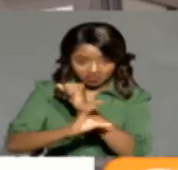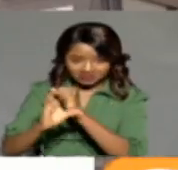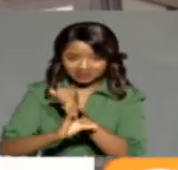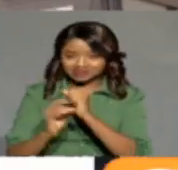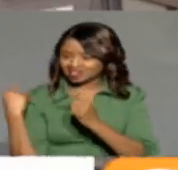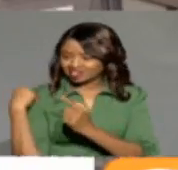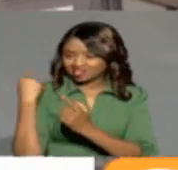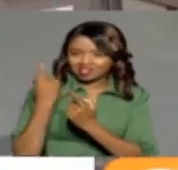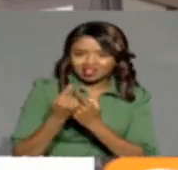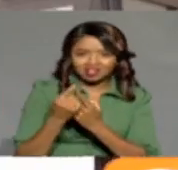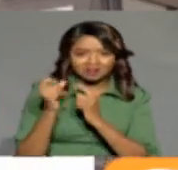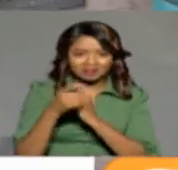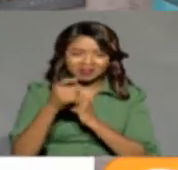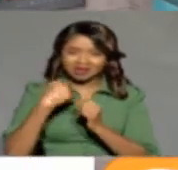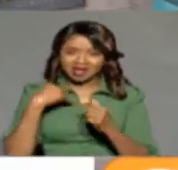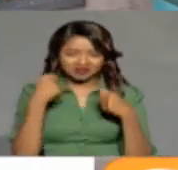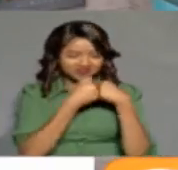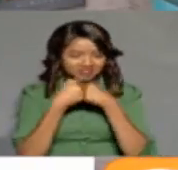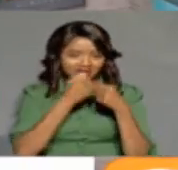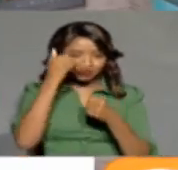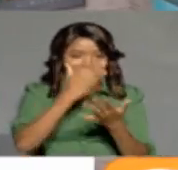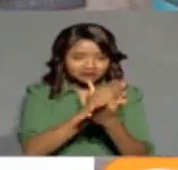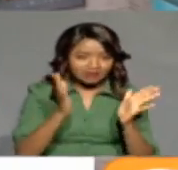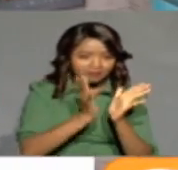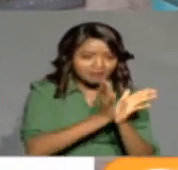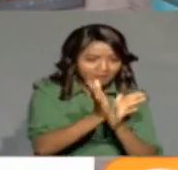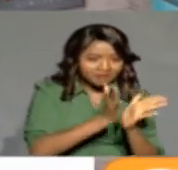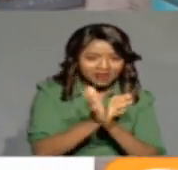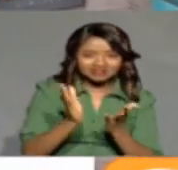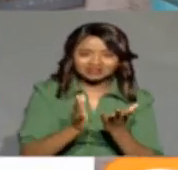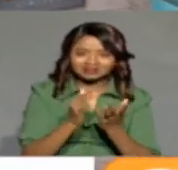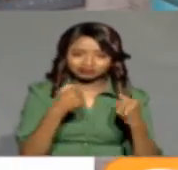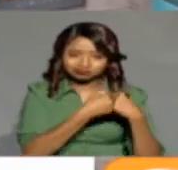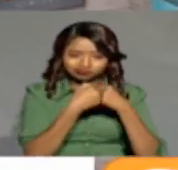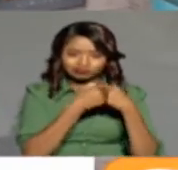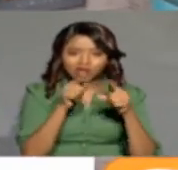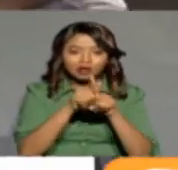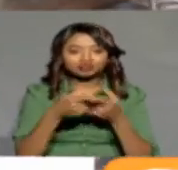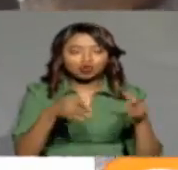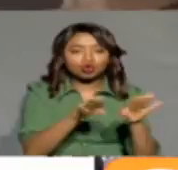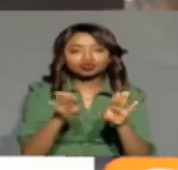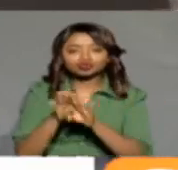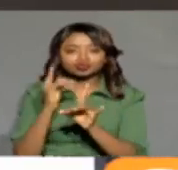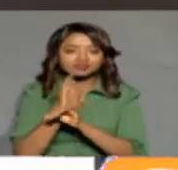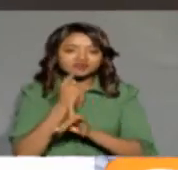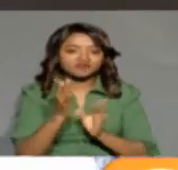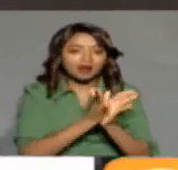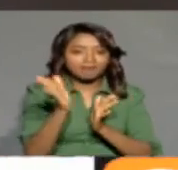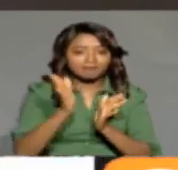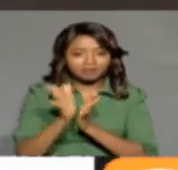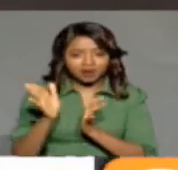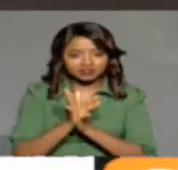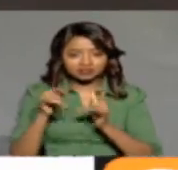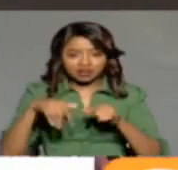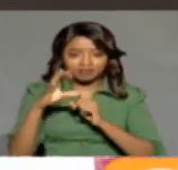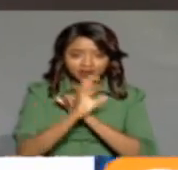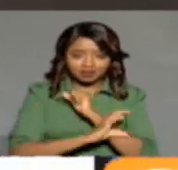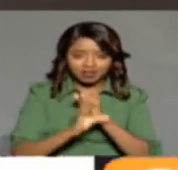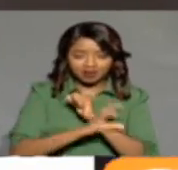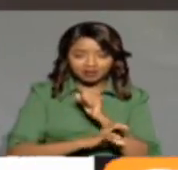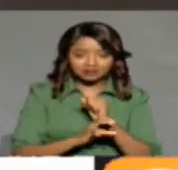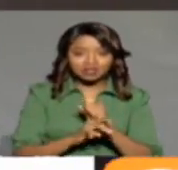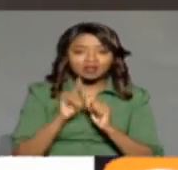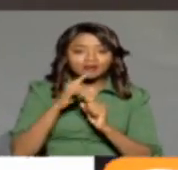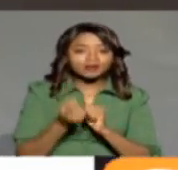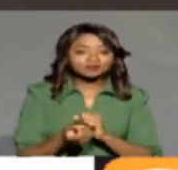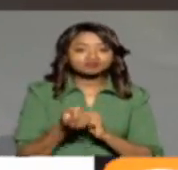over the last few months, with most of its branches characterized by empty shelves. It has also closed a number of branches in the country. The revelations